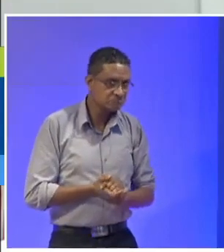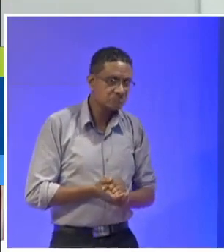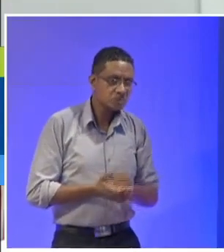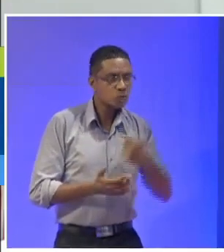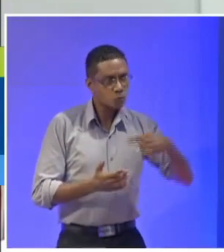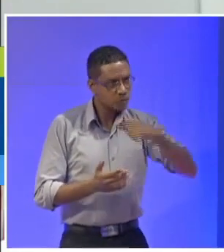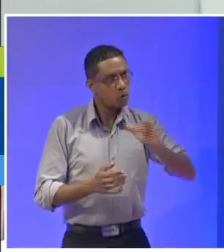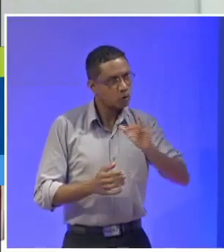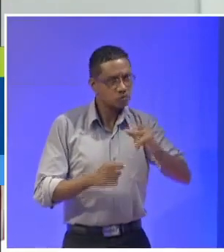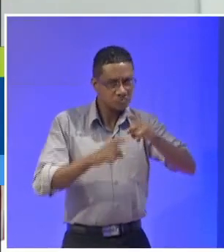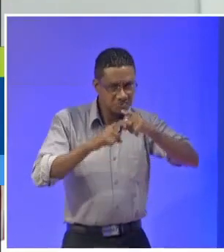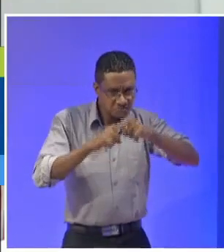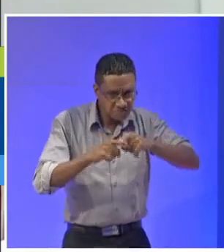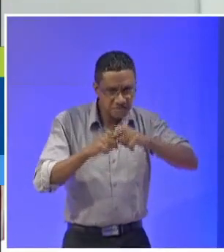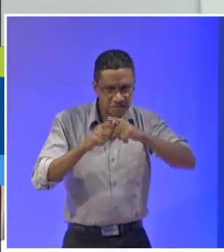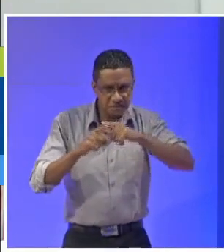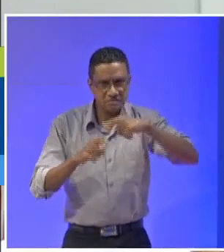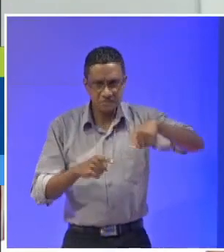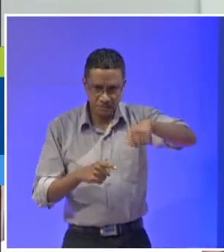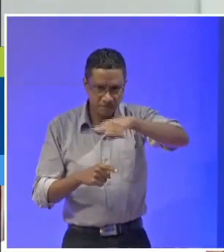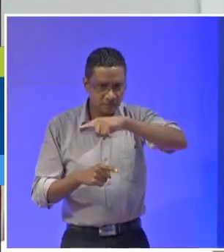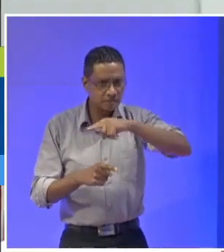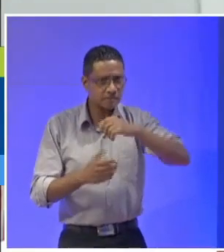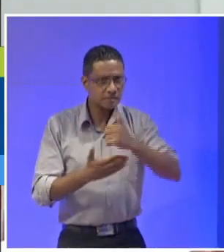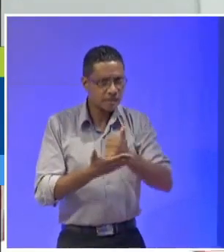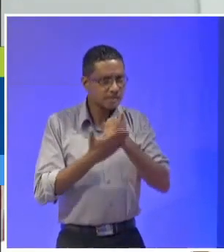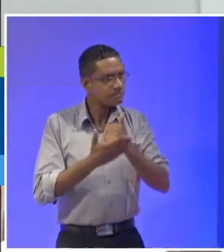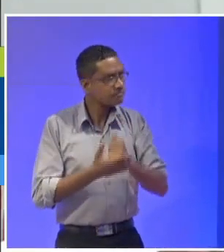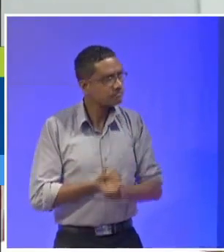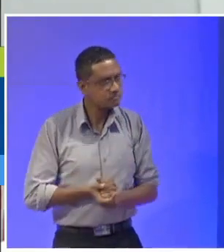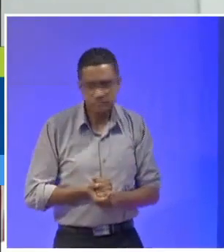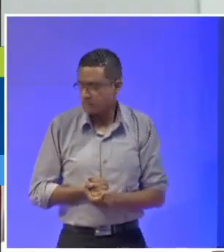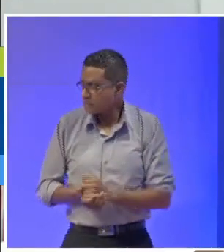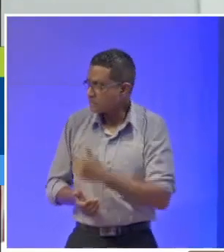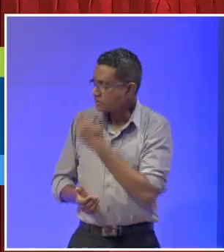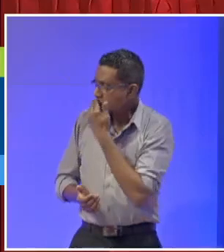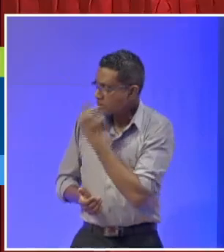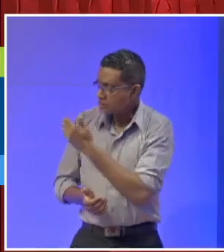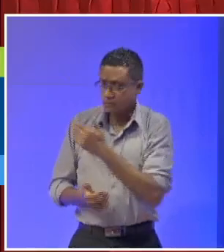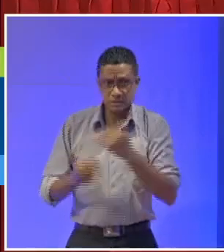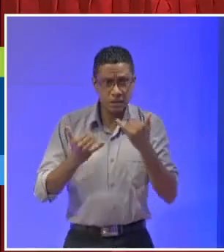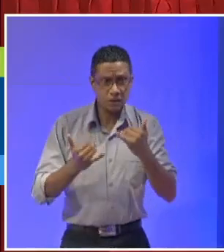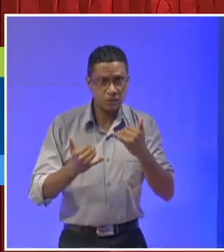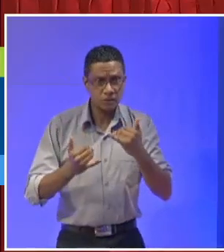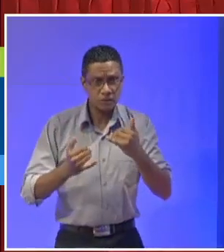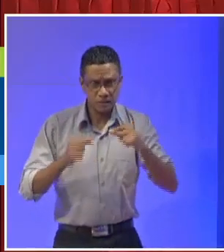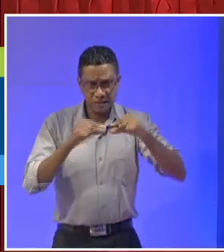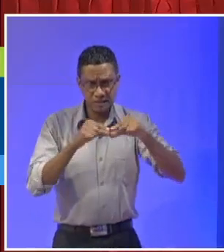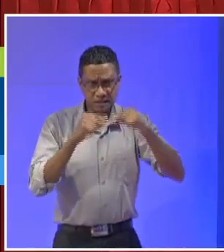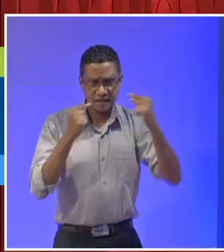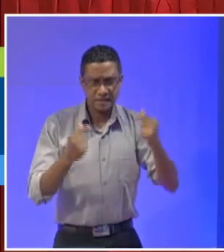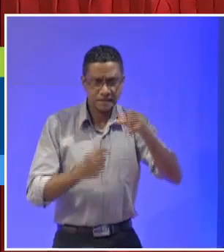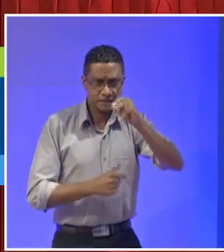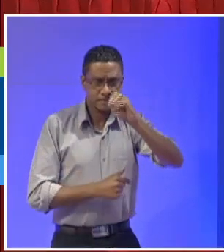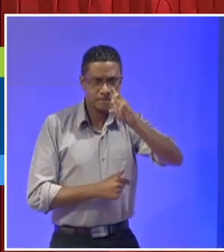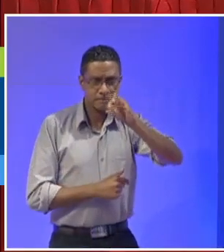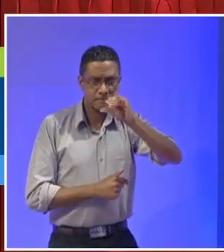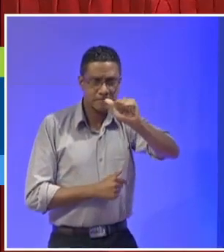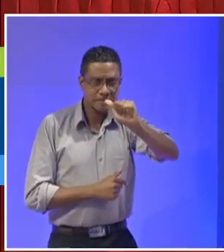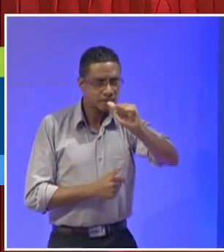those individuals as well. Thank you, CMO. Guardian Media Limited, we're ready for your follow-up